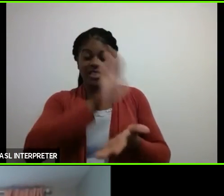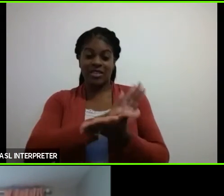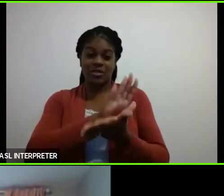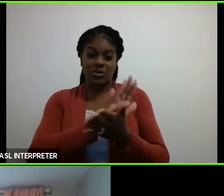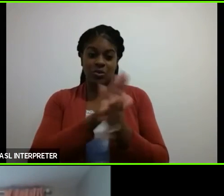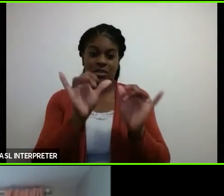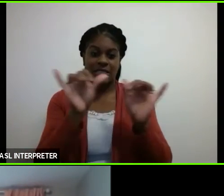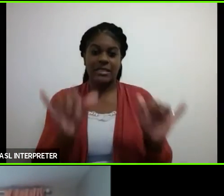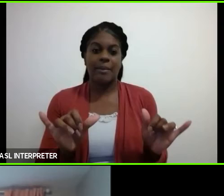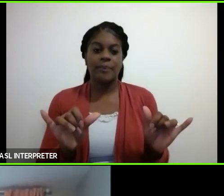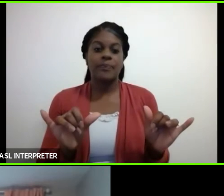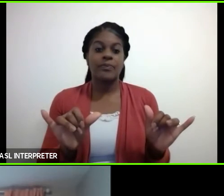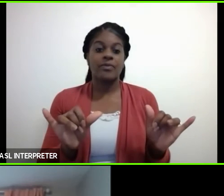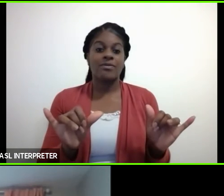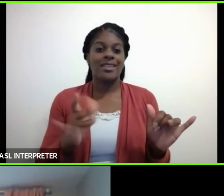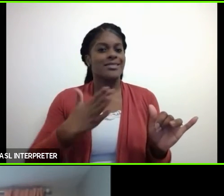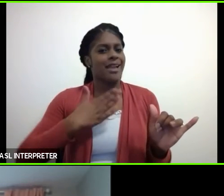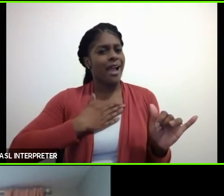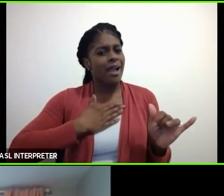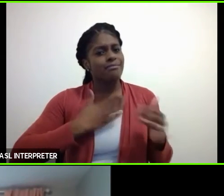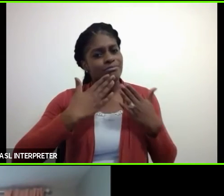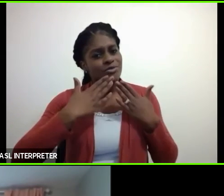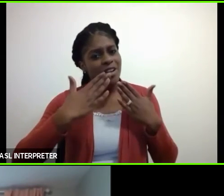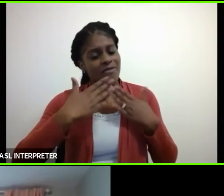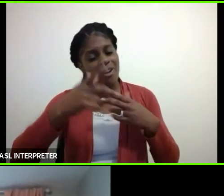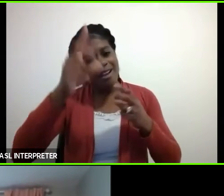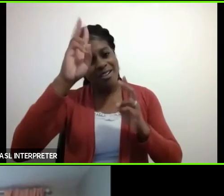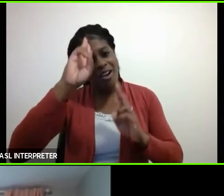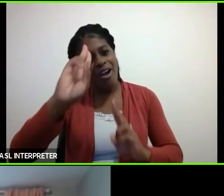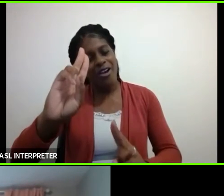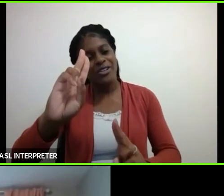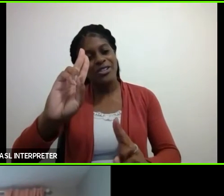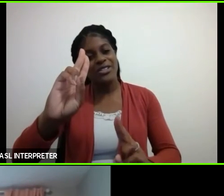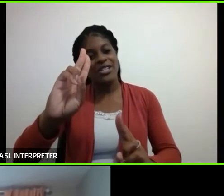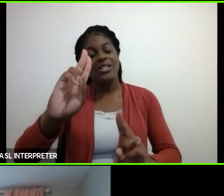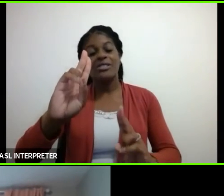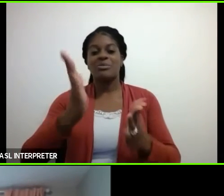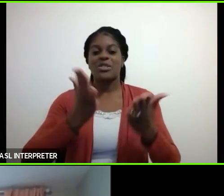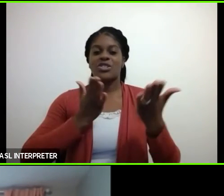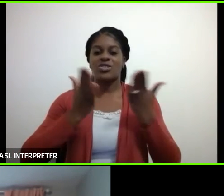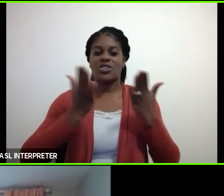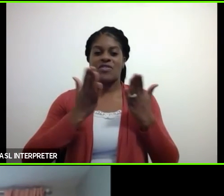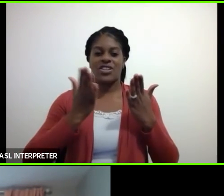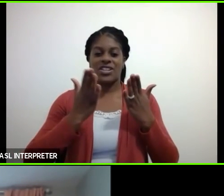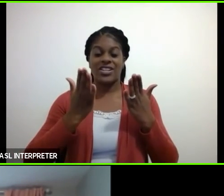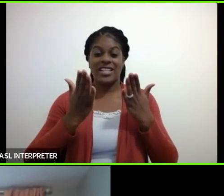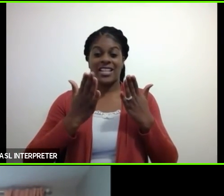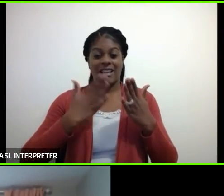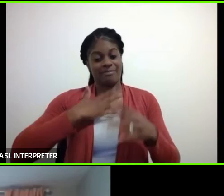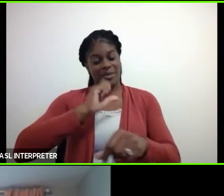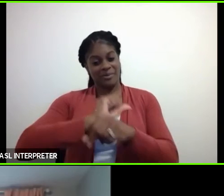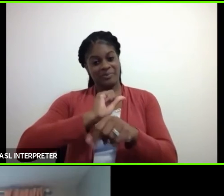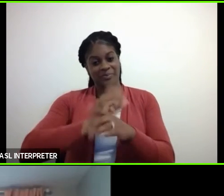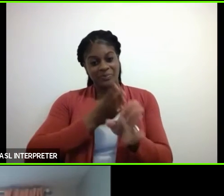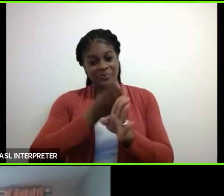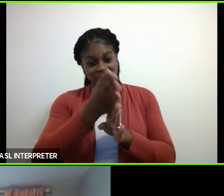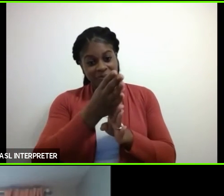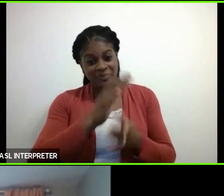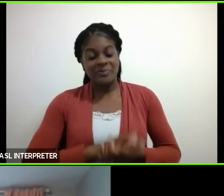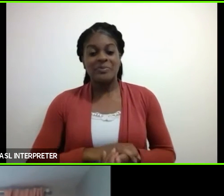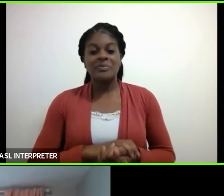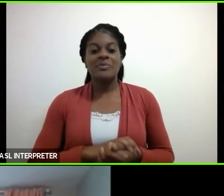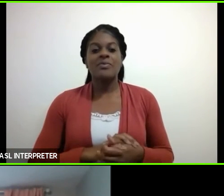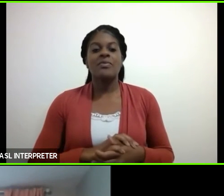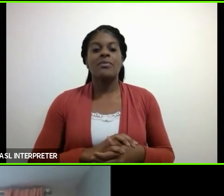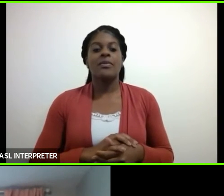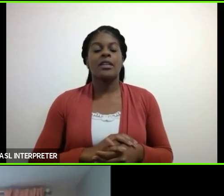system. And so for that, I'm grateful and I'm honored to be serving in the capacity in which I serve. And